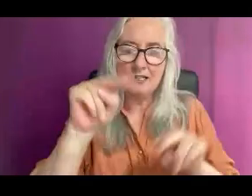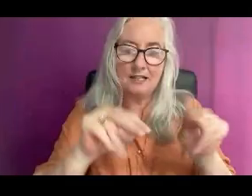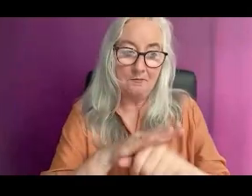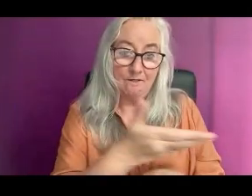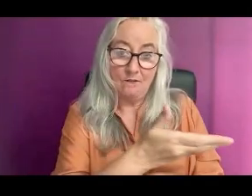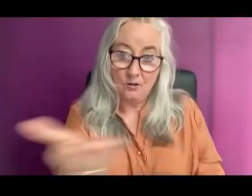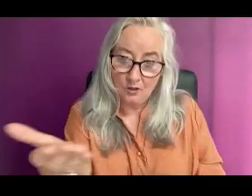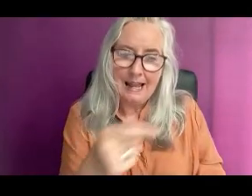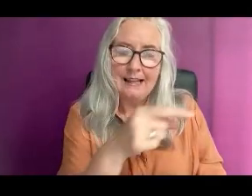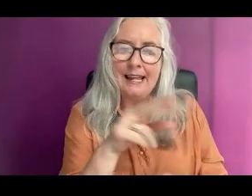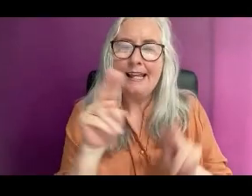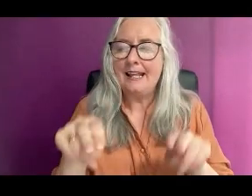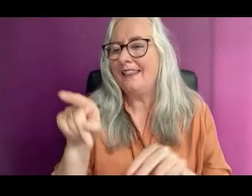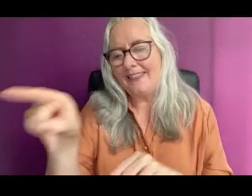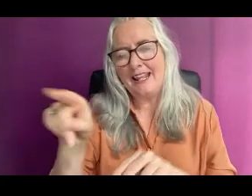make recommendations